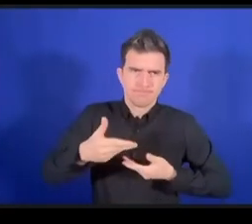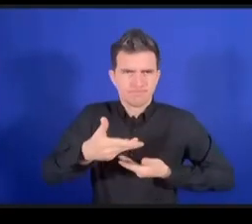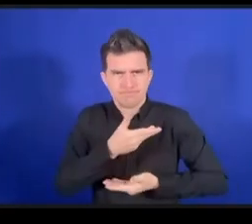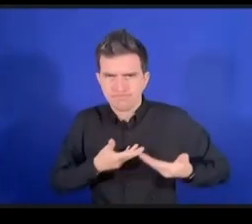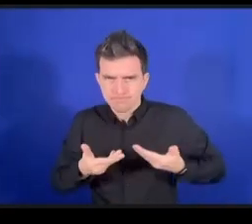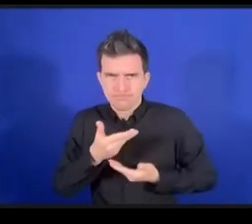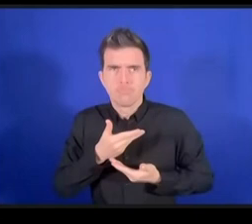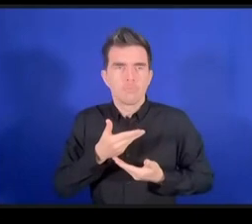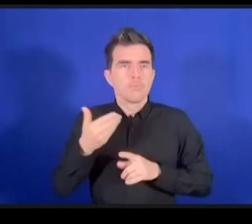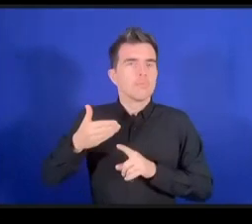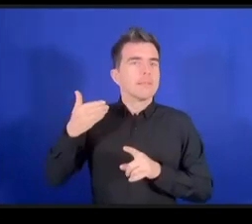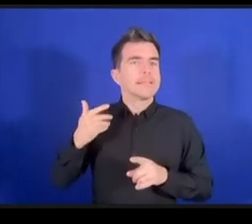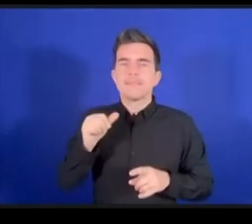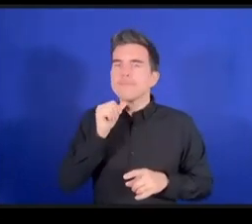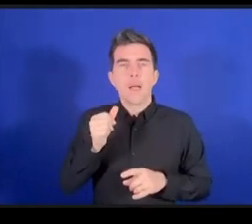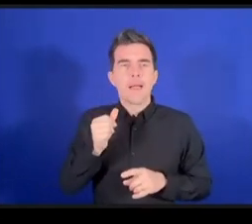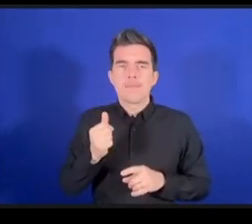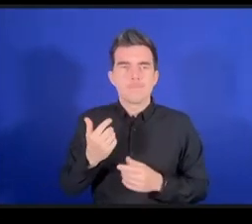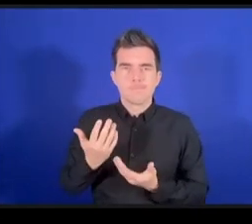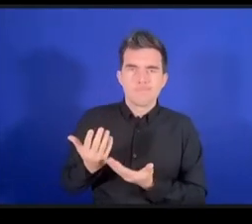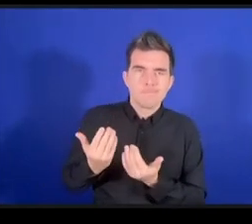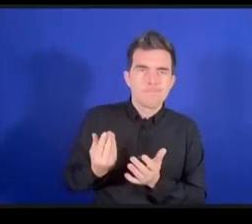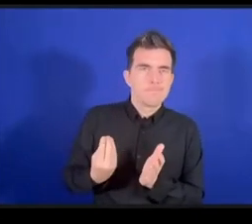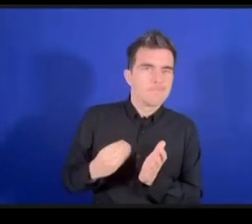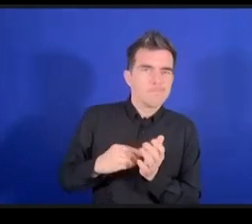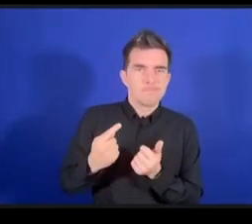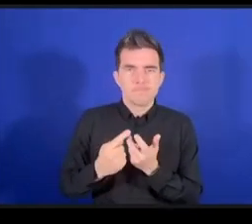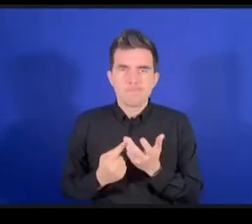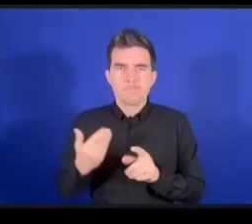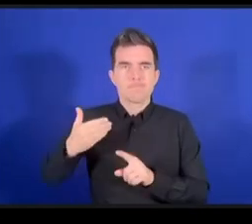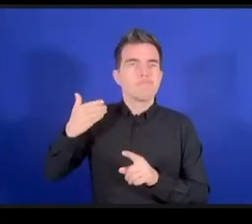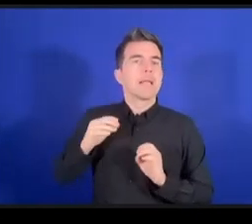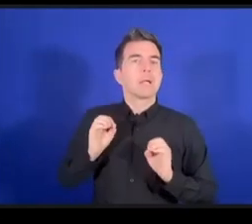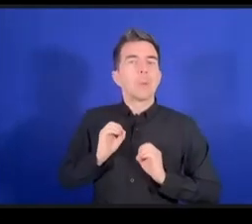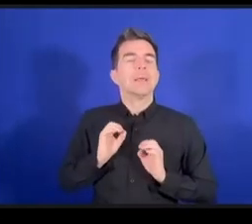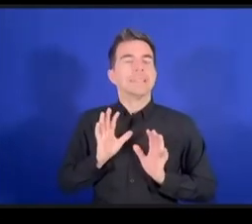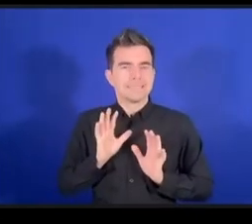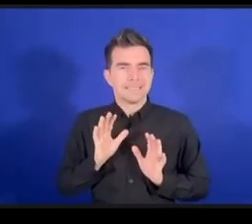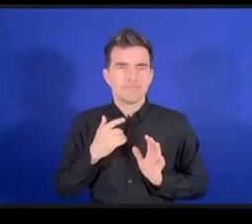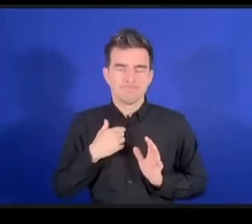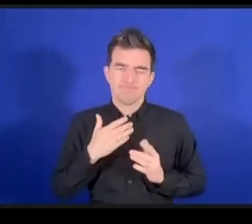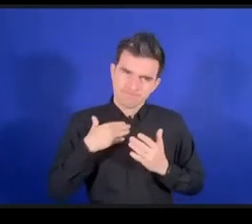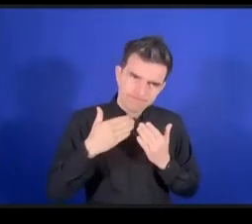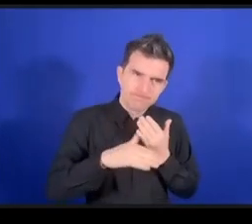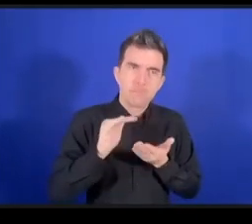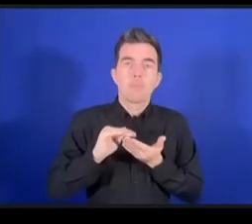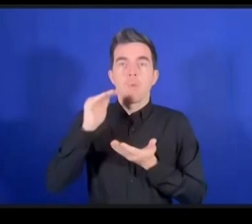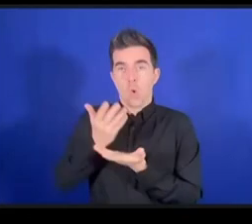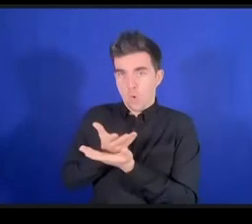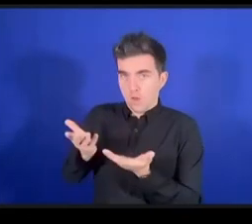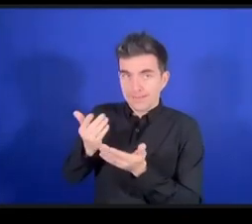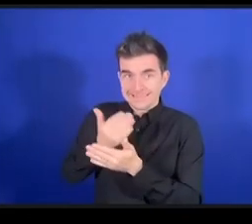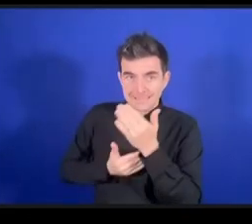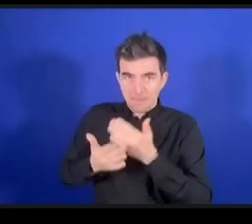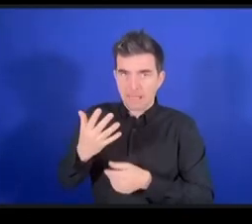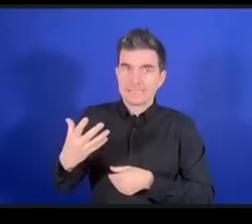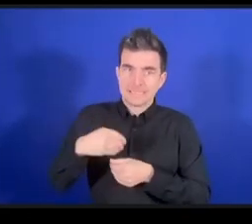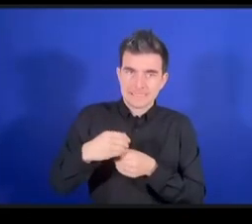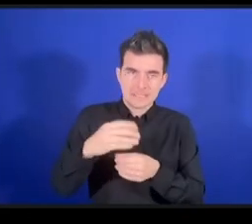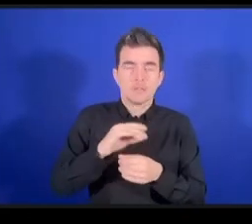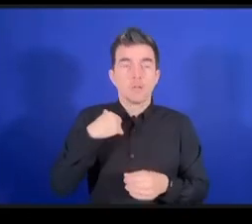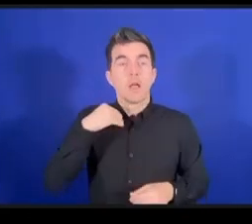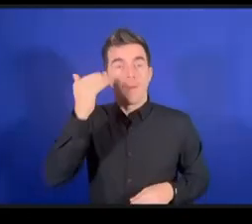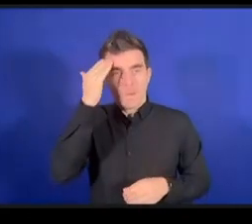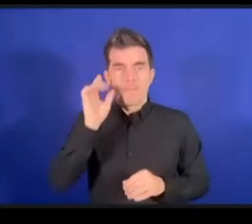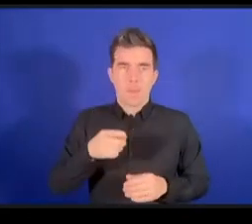requires more resources in terms of finances and in terms of efforts as well. So DCAD